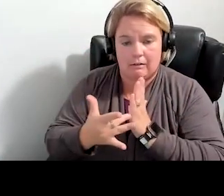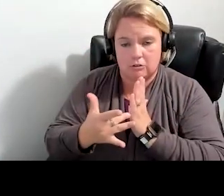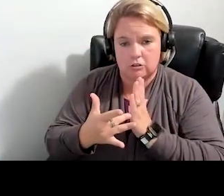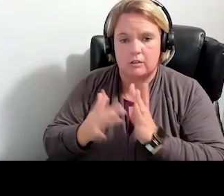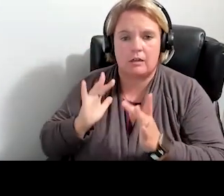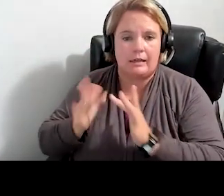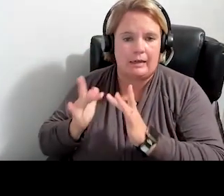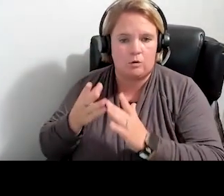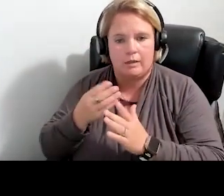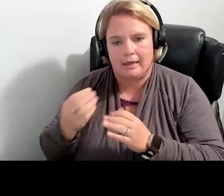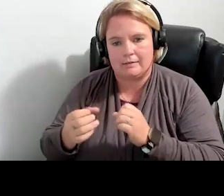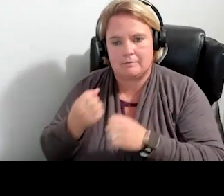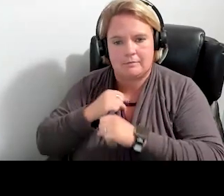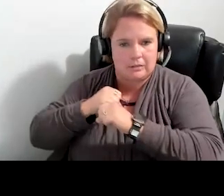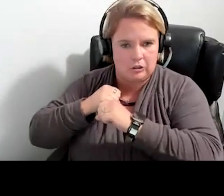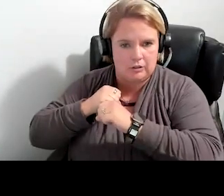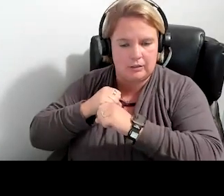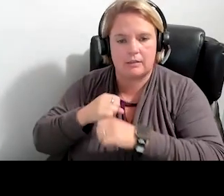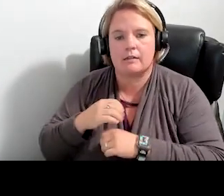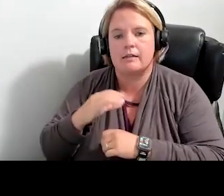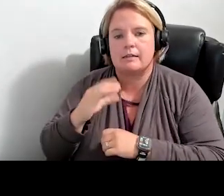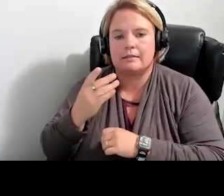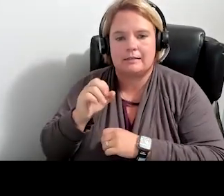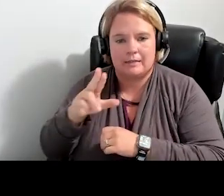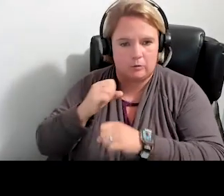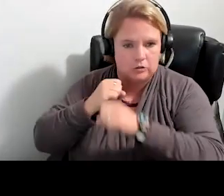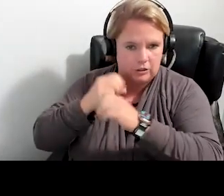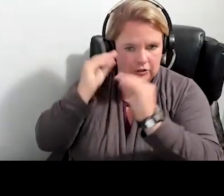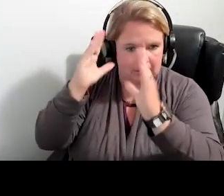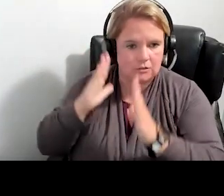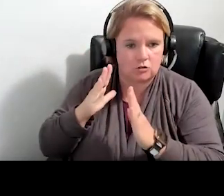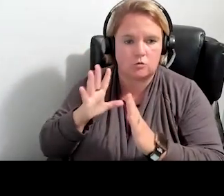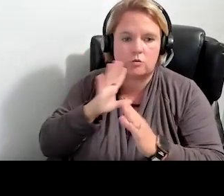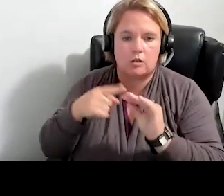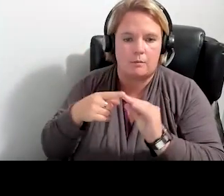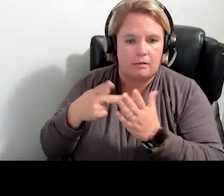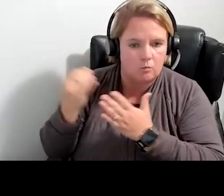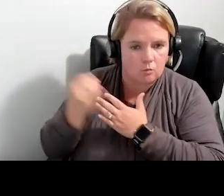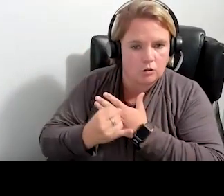and security, so we are cybersecurity instructors. And we're going to discuss our projects,